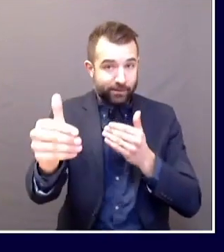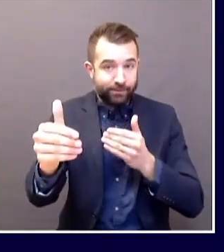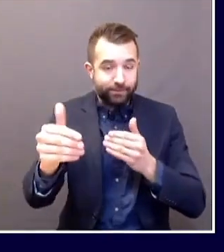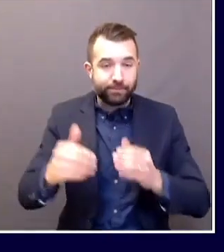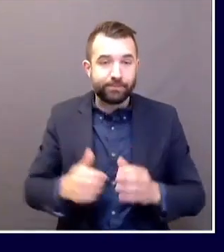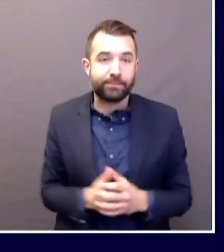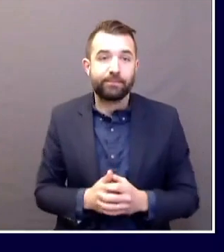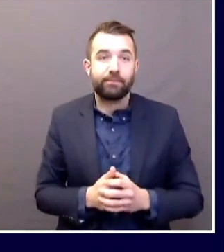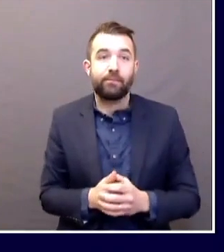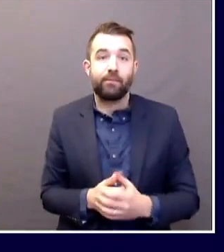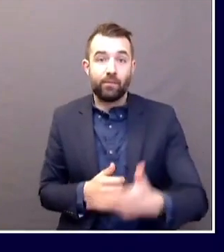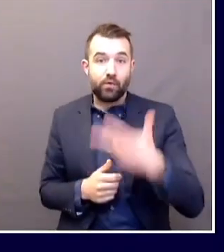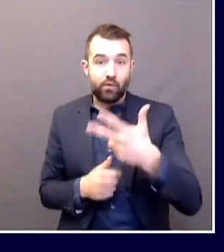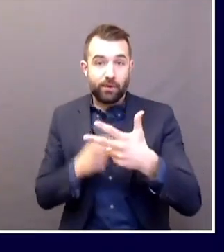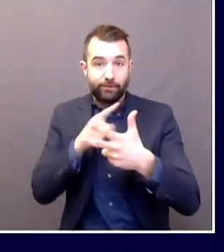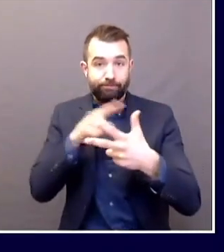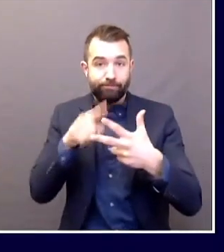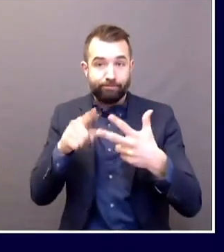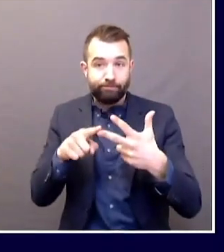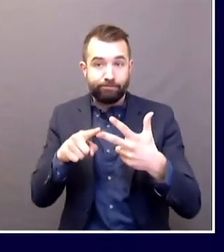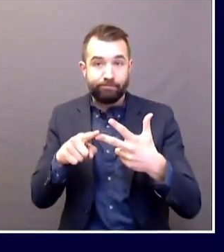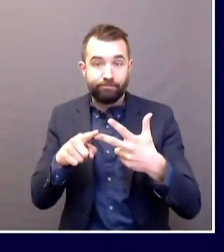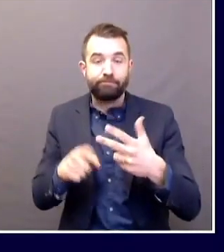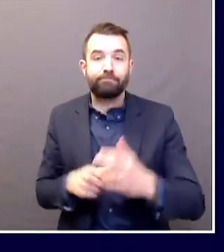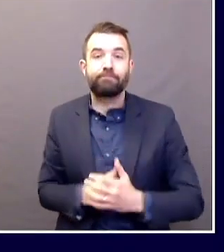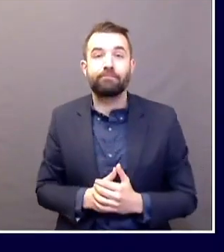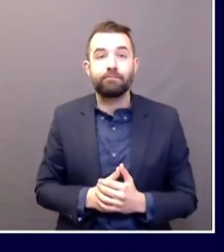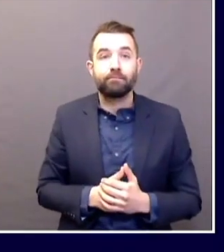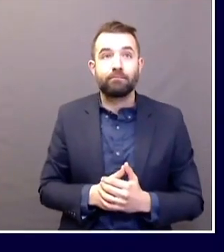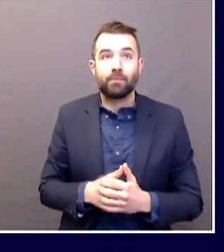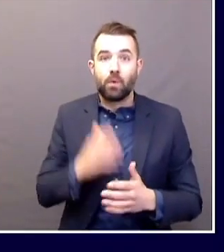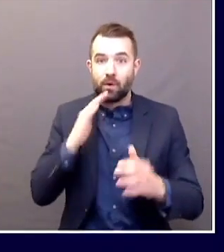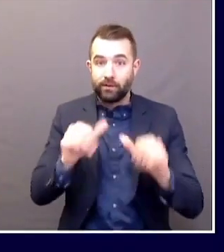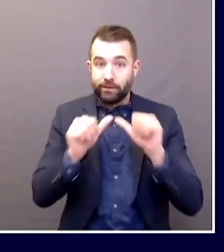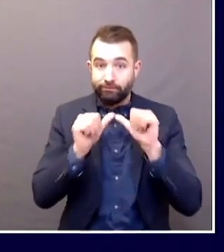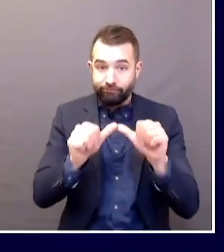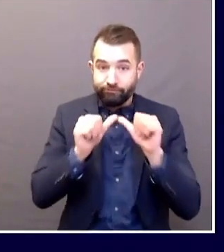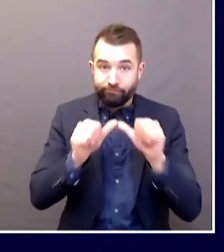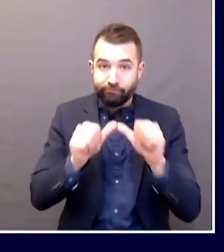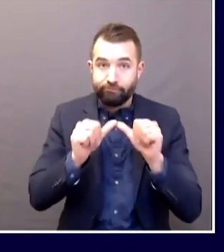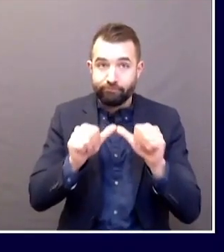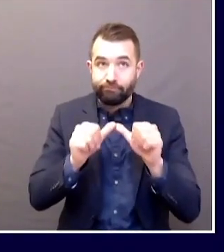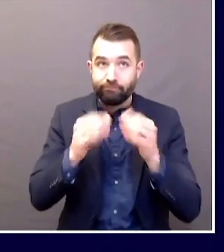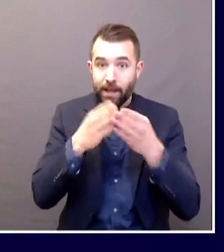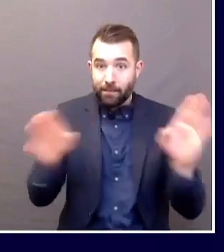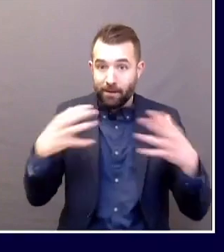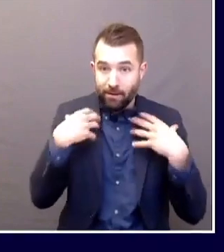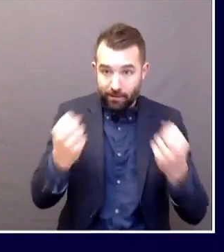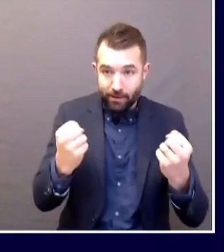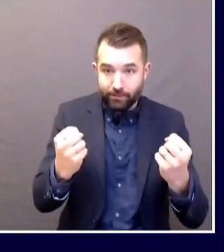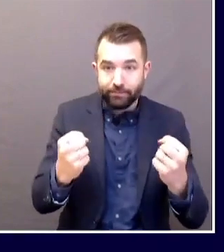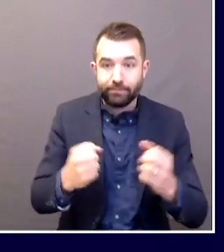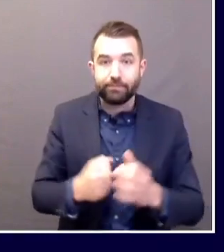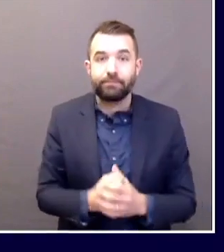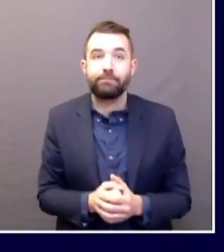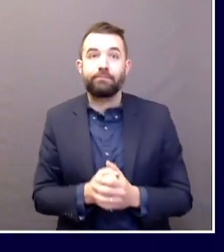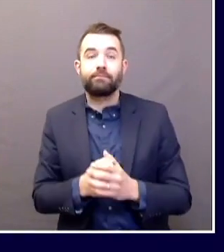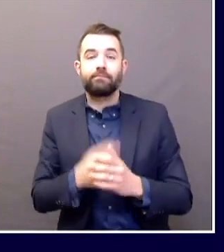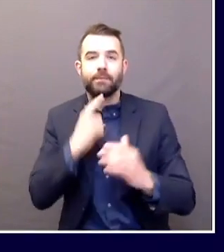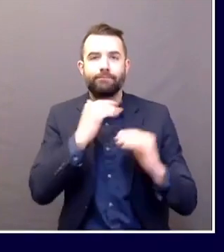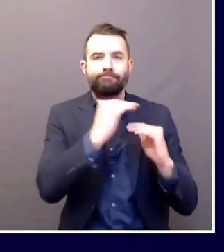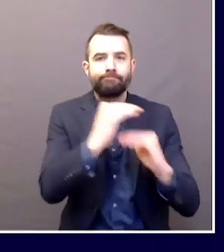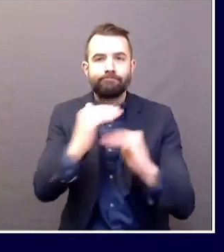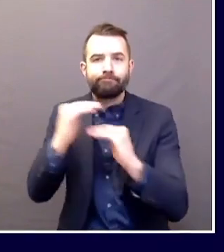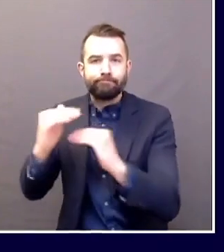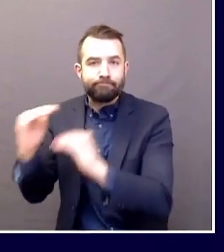parts: maintaining critical public health measures, establishing standard capacity limits and timelines for